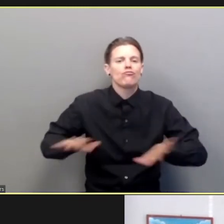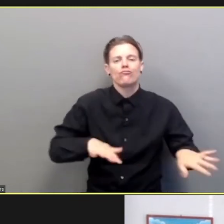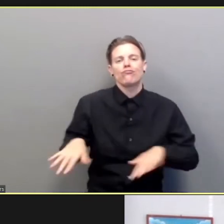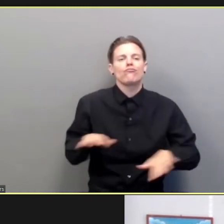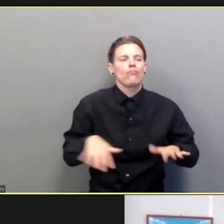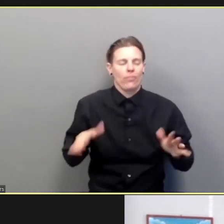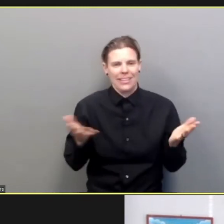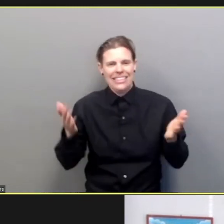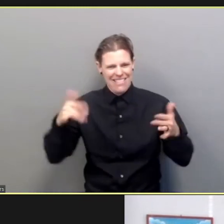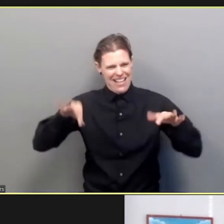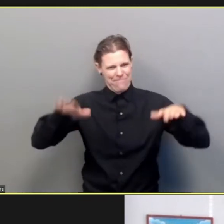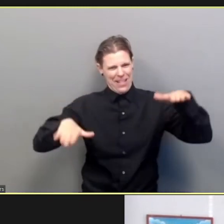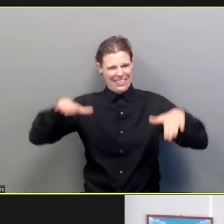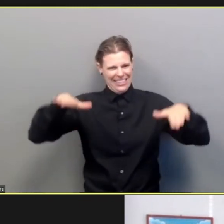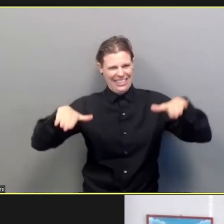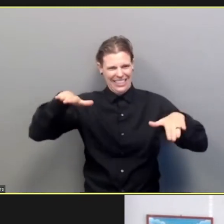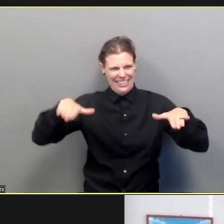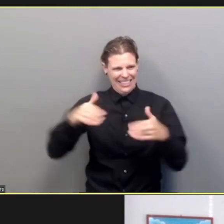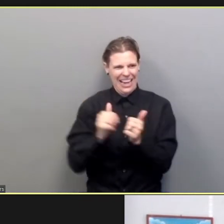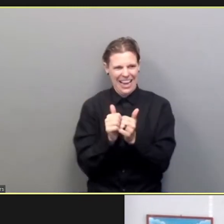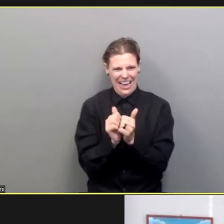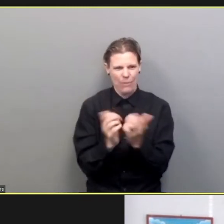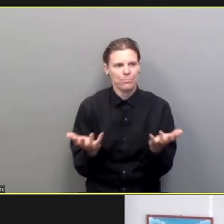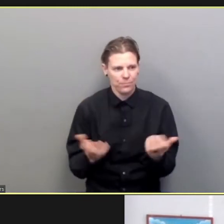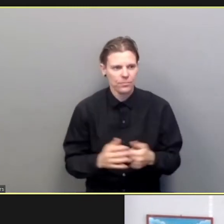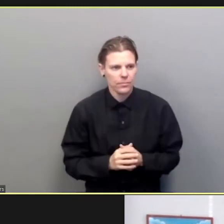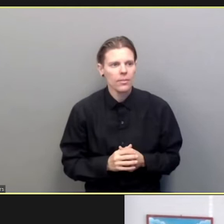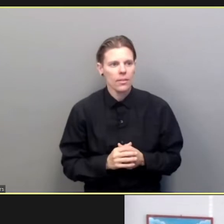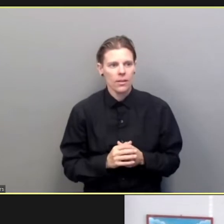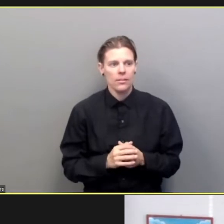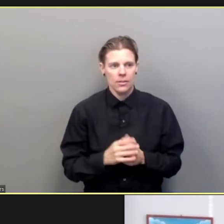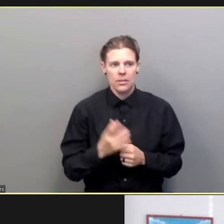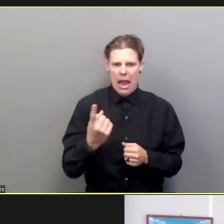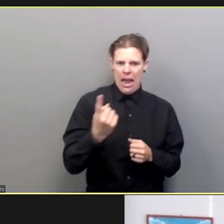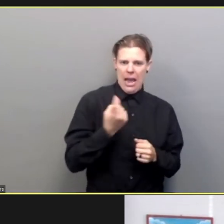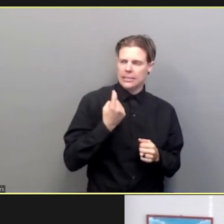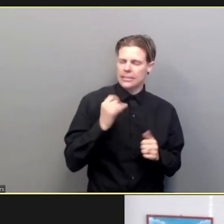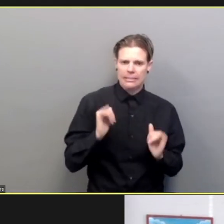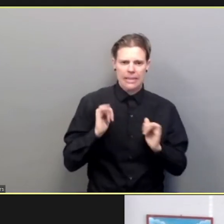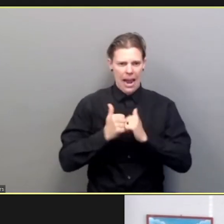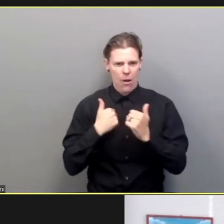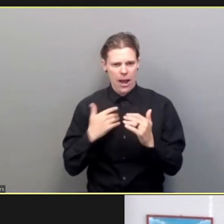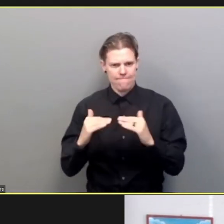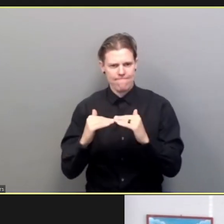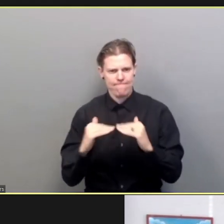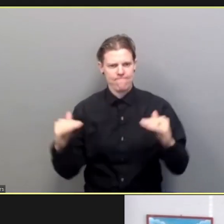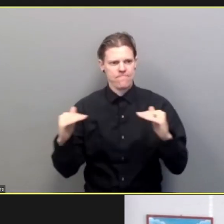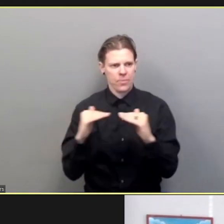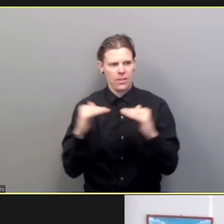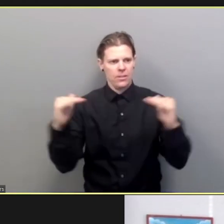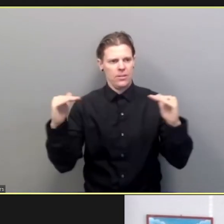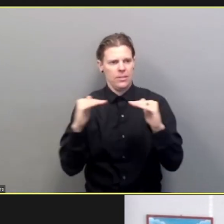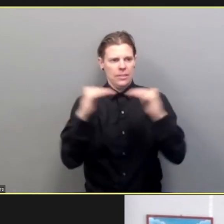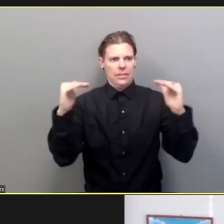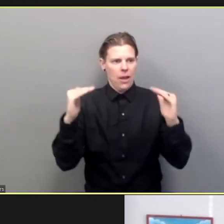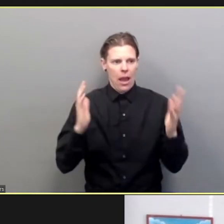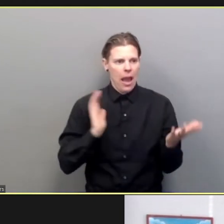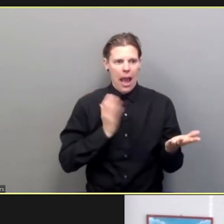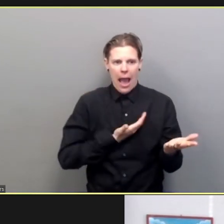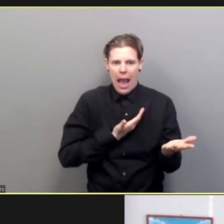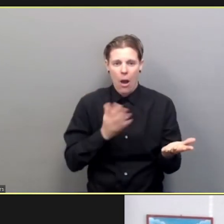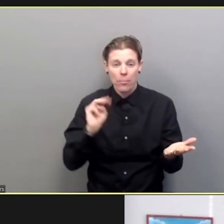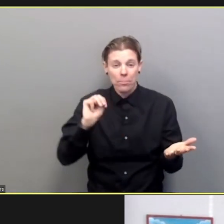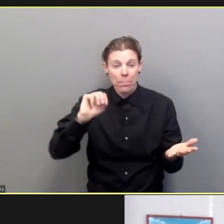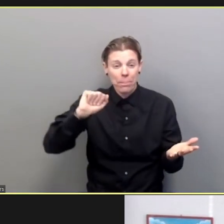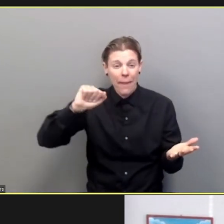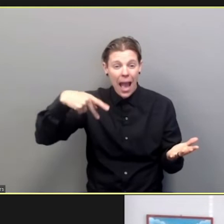the question about a tiered system or a county level system is kind of hypothetical when the whole map is red. And I think as case counts come